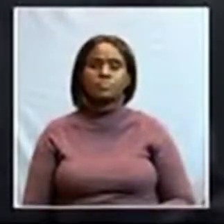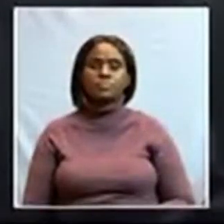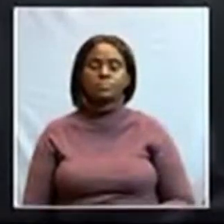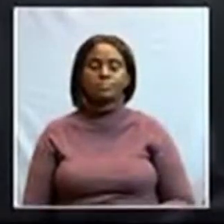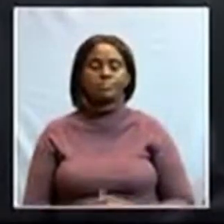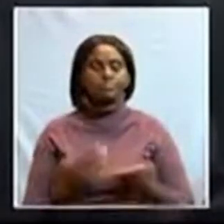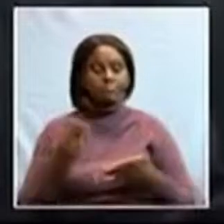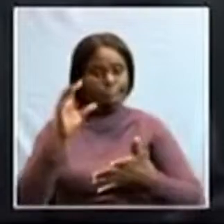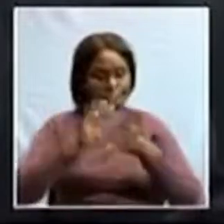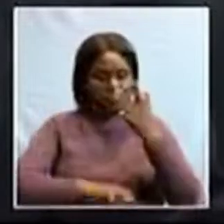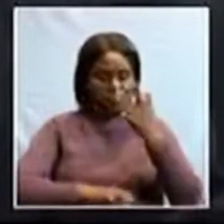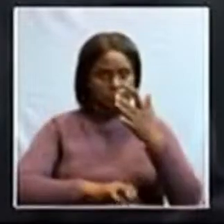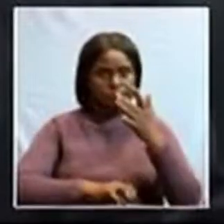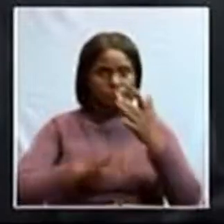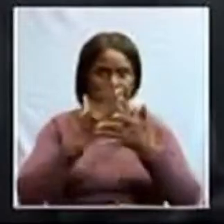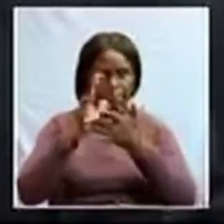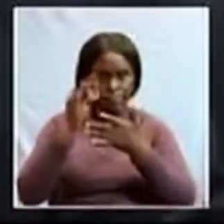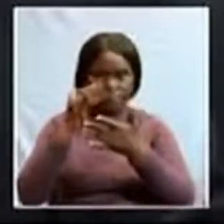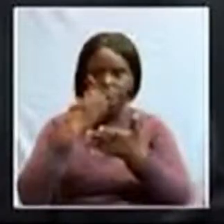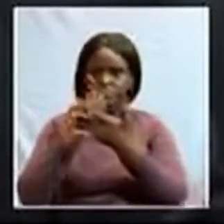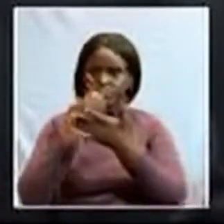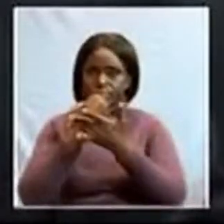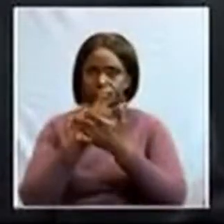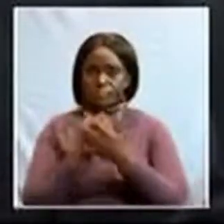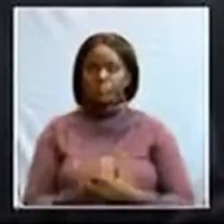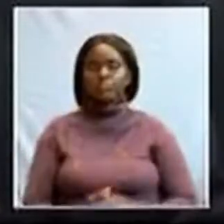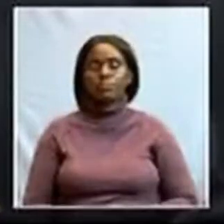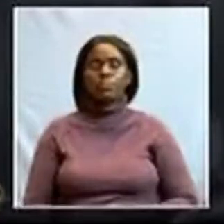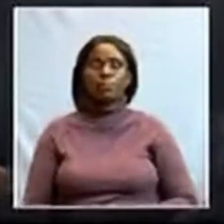or excluded as part of evidence?